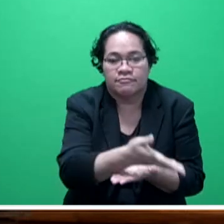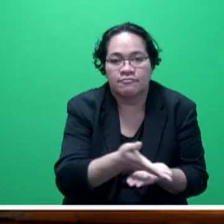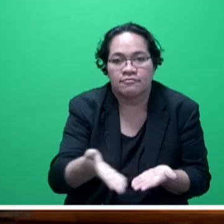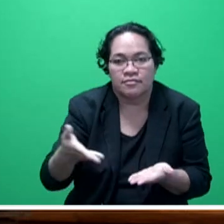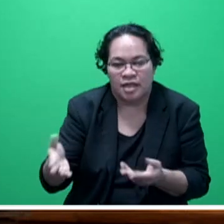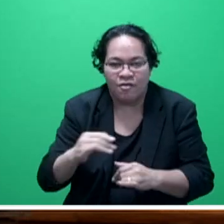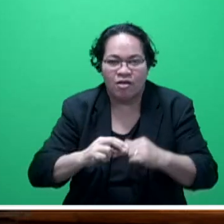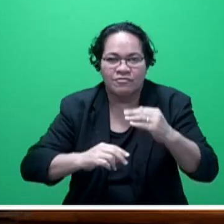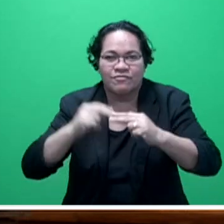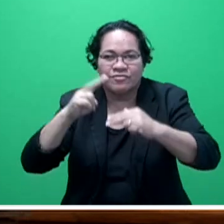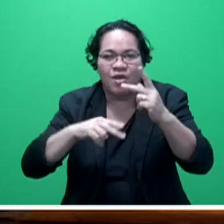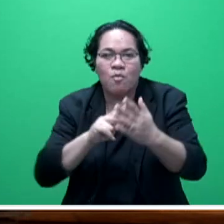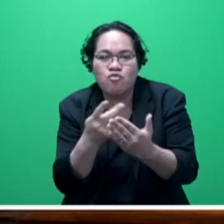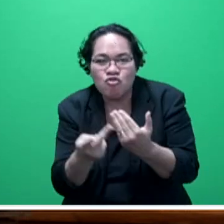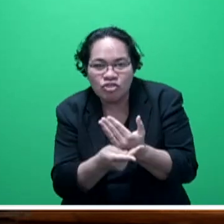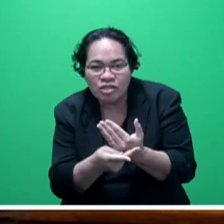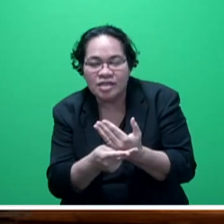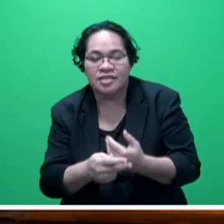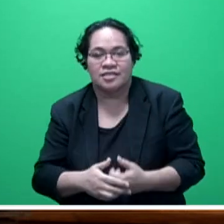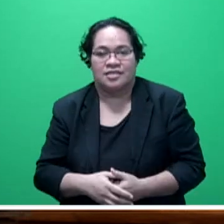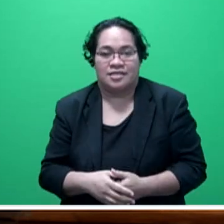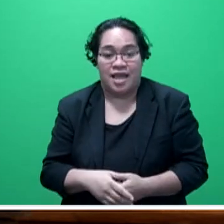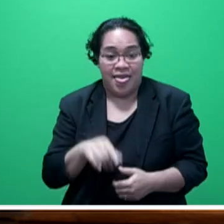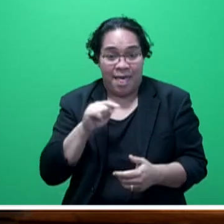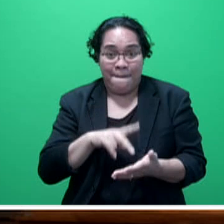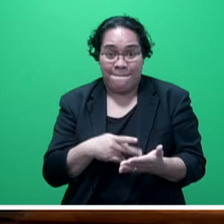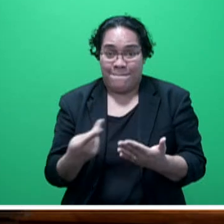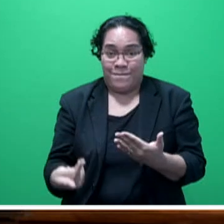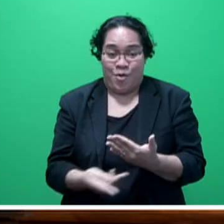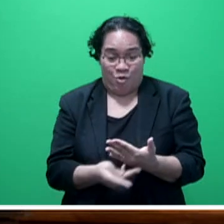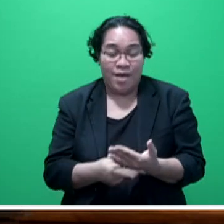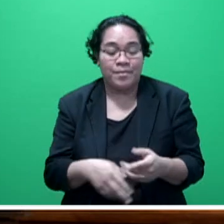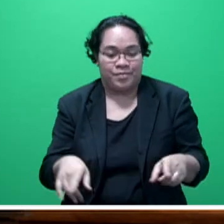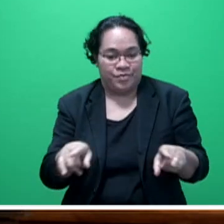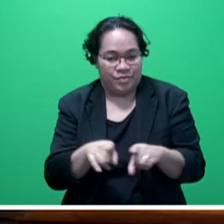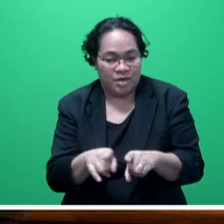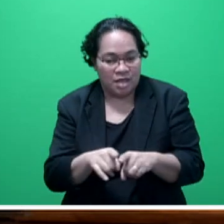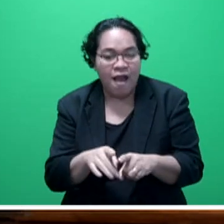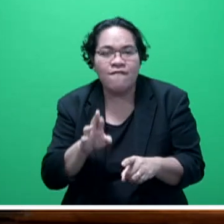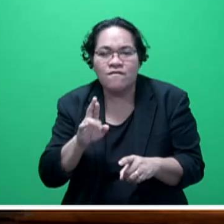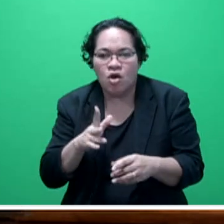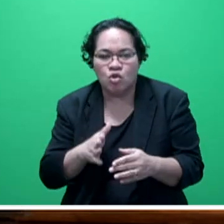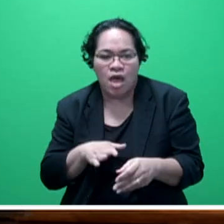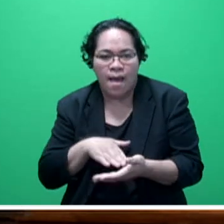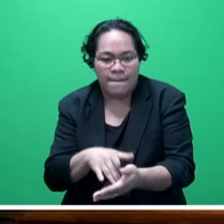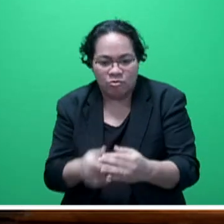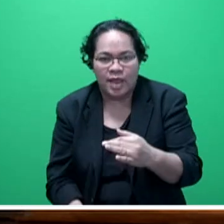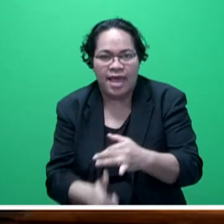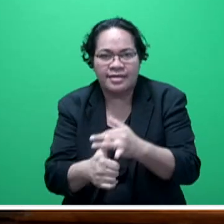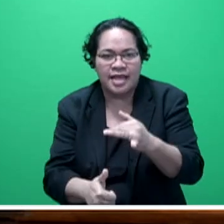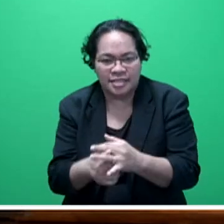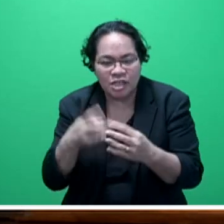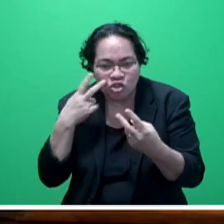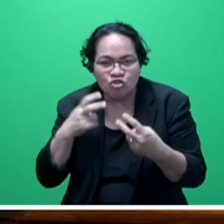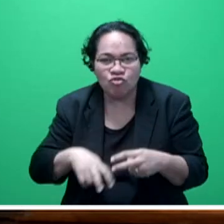infrastructure projects under the CAF program. The program has not only eased transportation access to those in